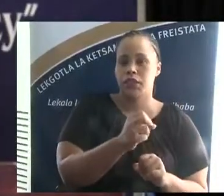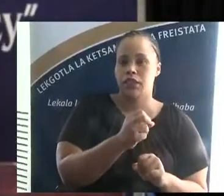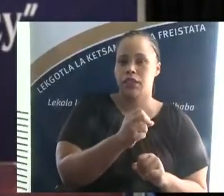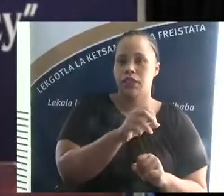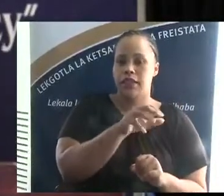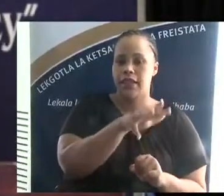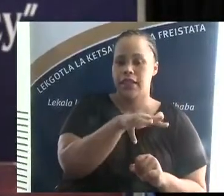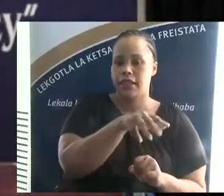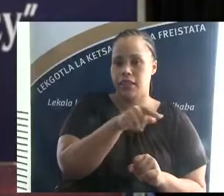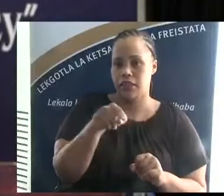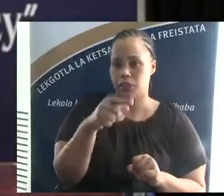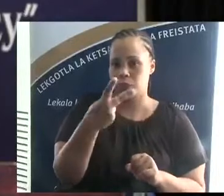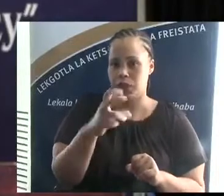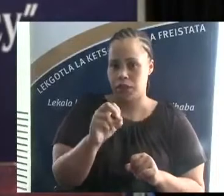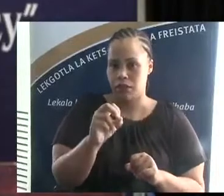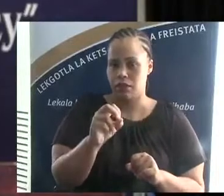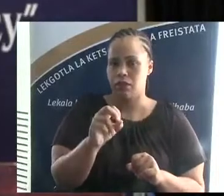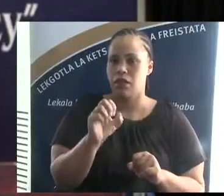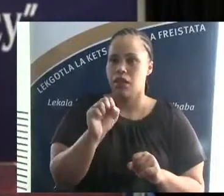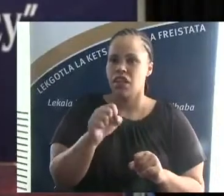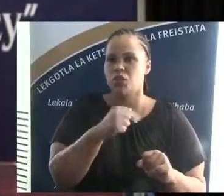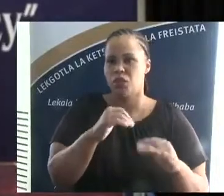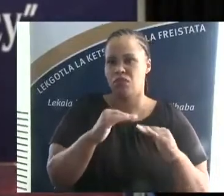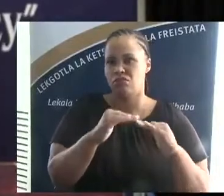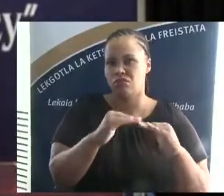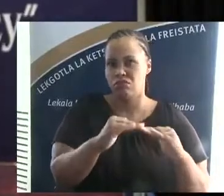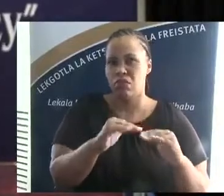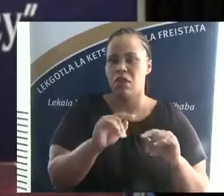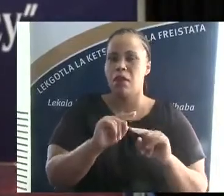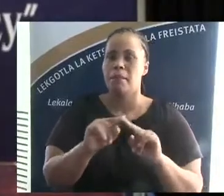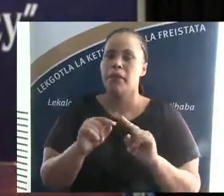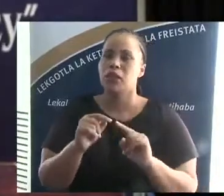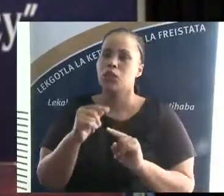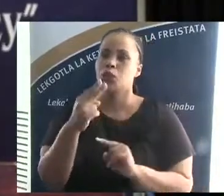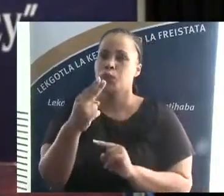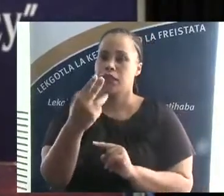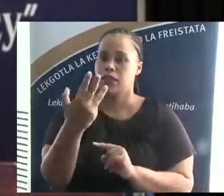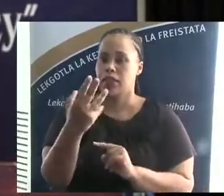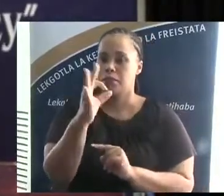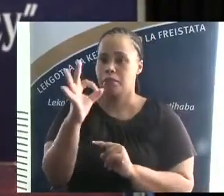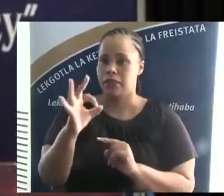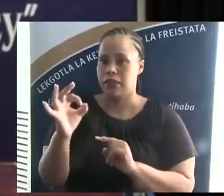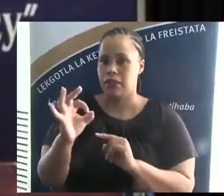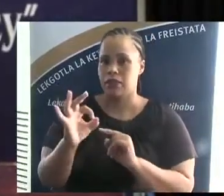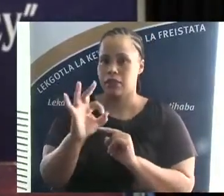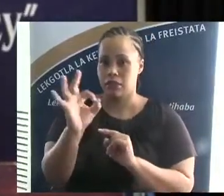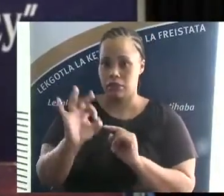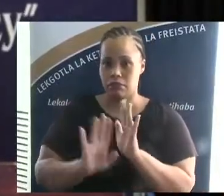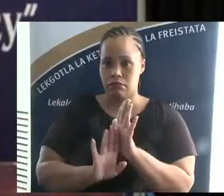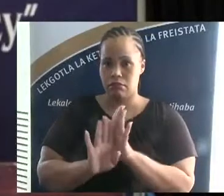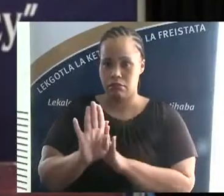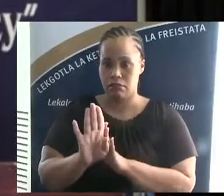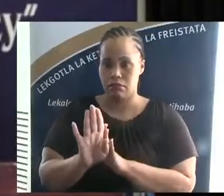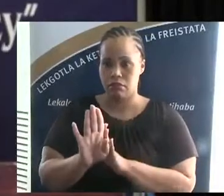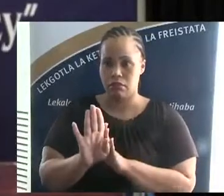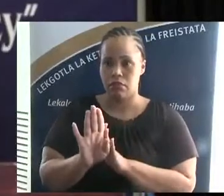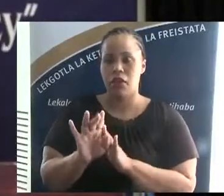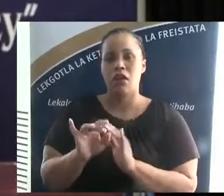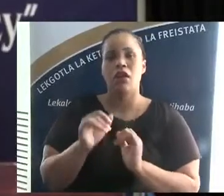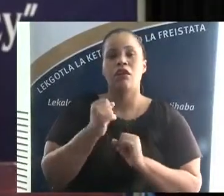year, there was an improvement of 29% in the number of disclaimer qualifications and paragraphs